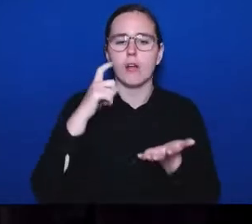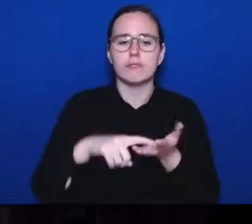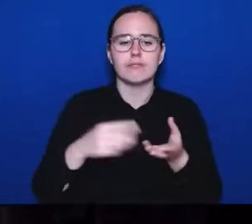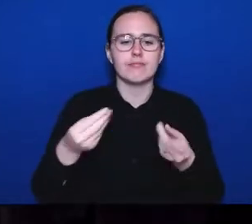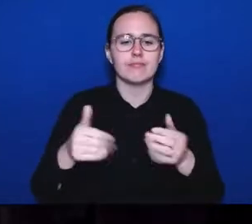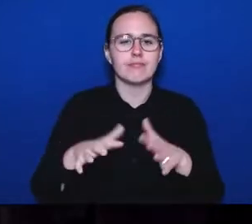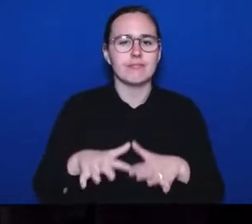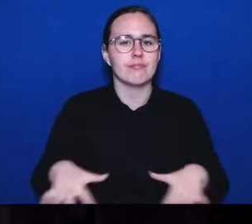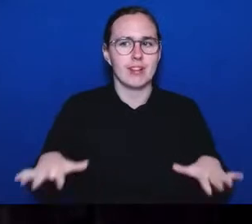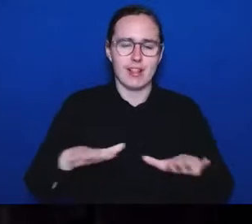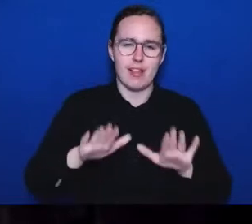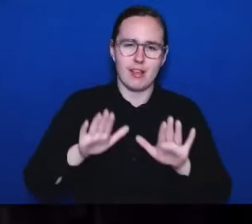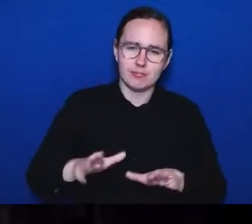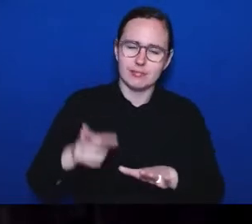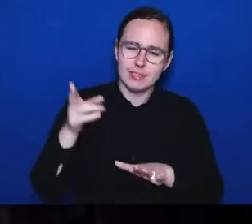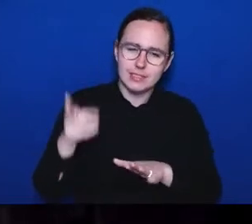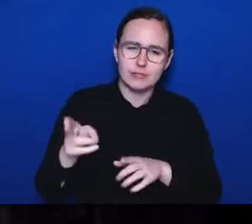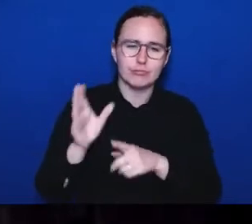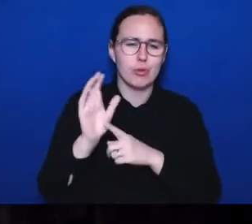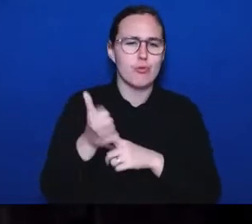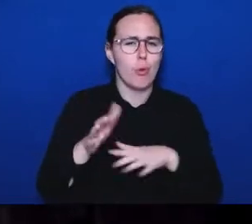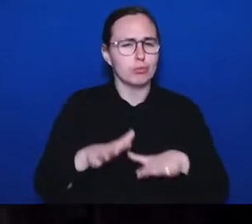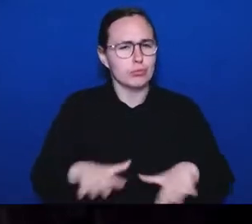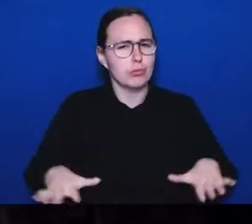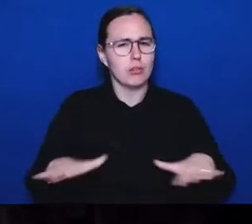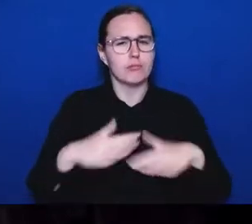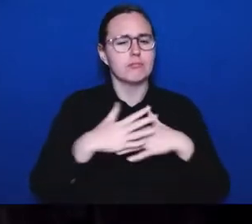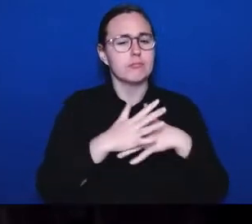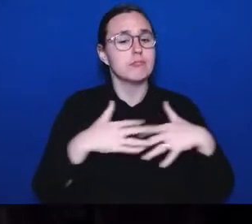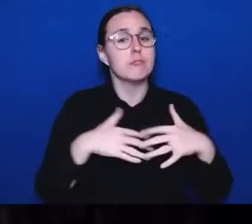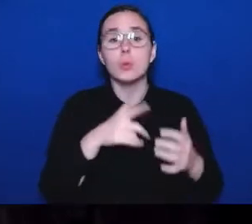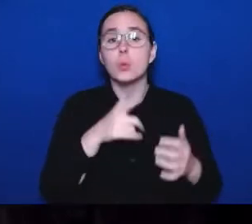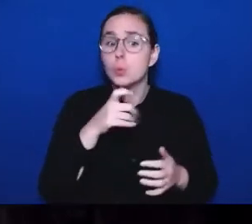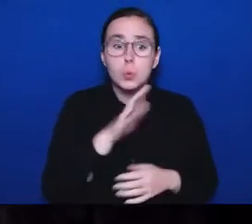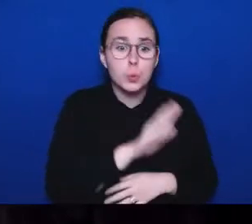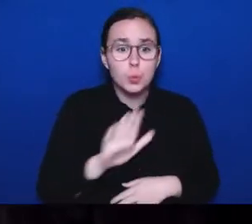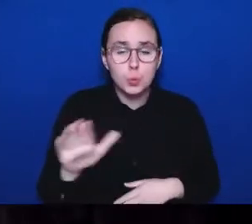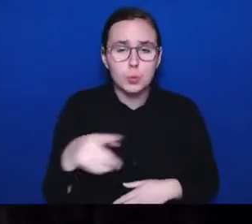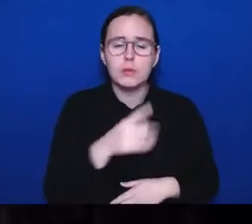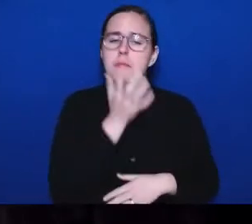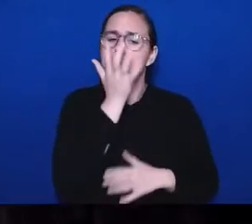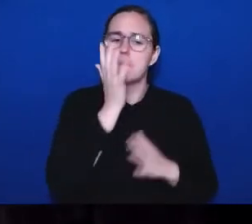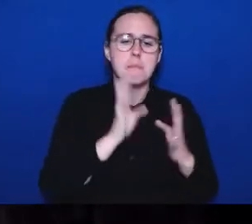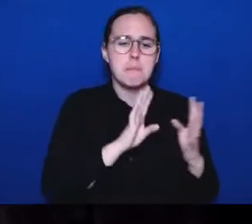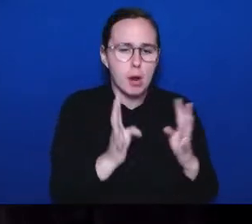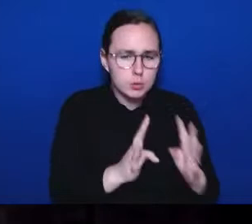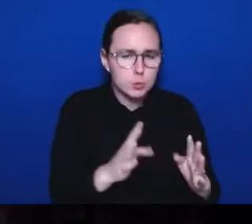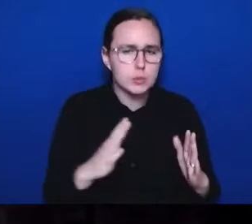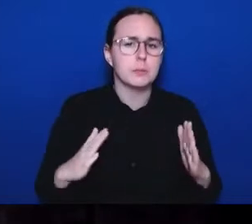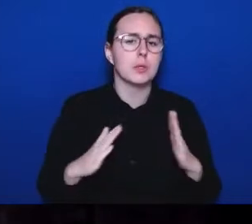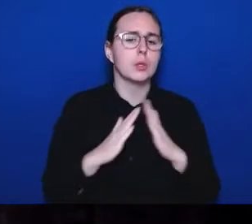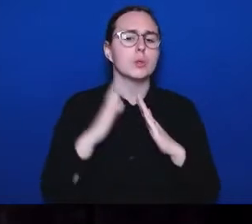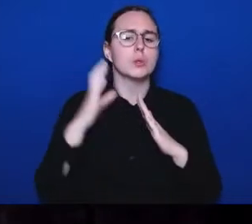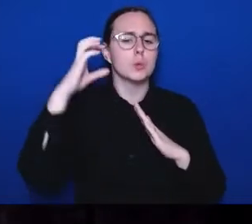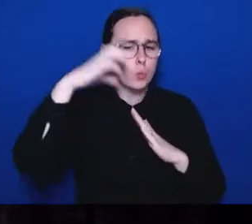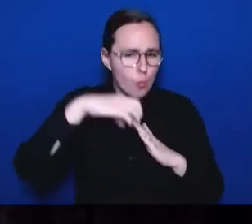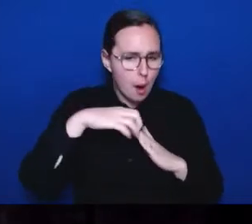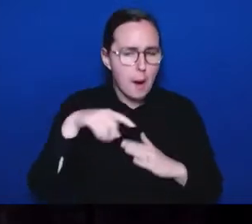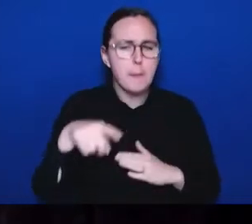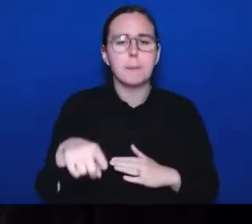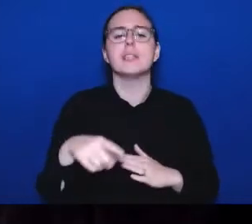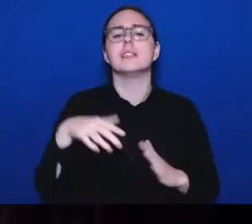and culture of the Musqueam, of the Squamish, of the Tsleil-Waututh First Nation on whose traditional lands and home we meet